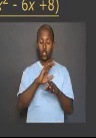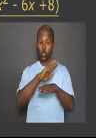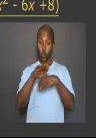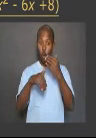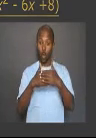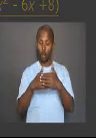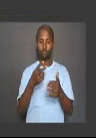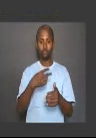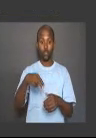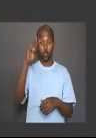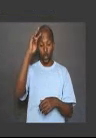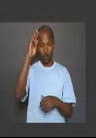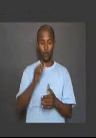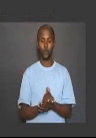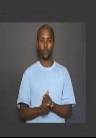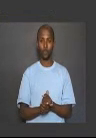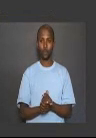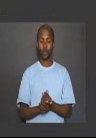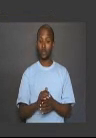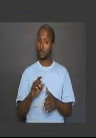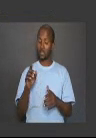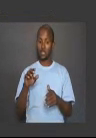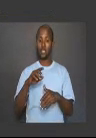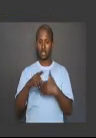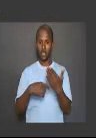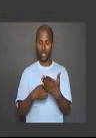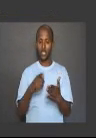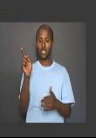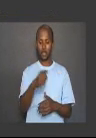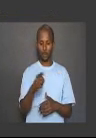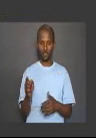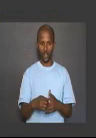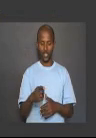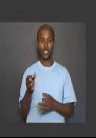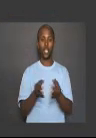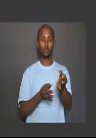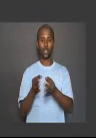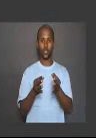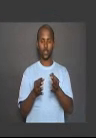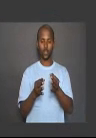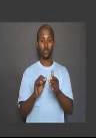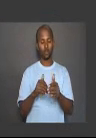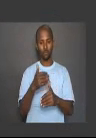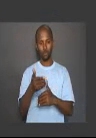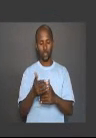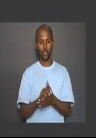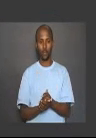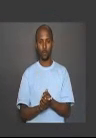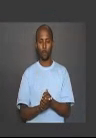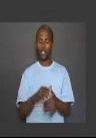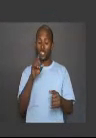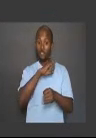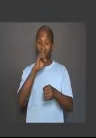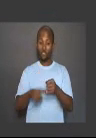whole squared. We then simplify the expression even further to a